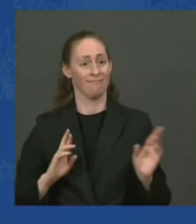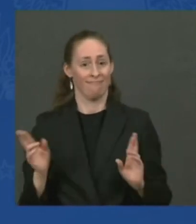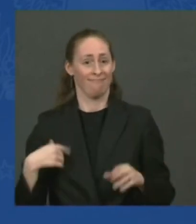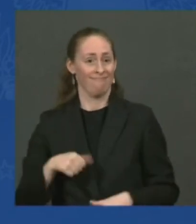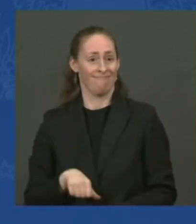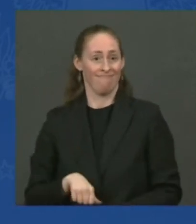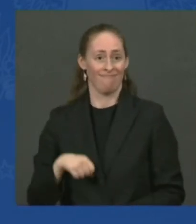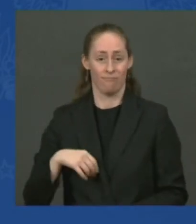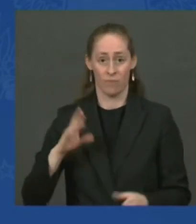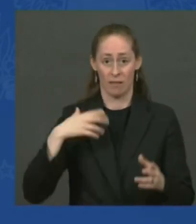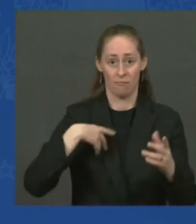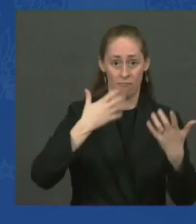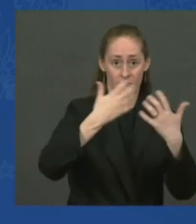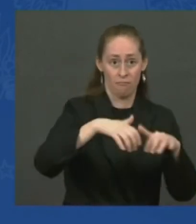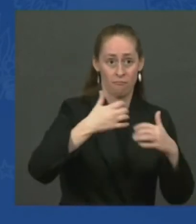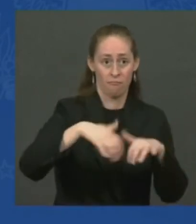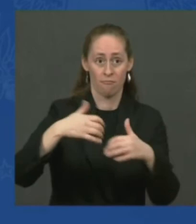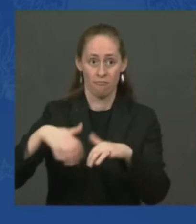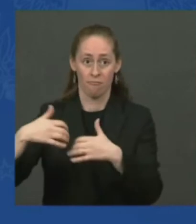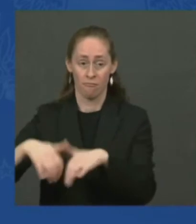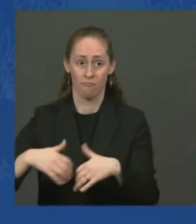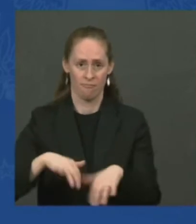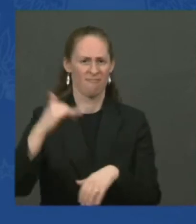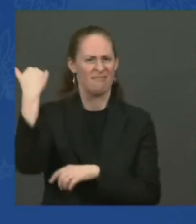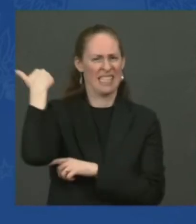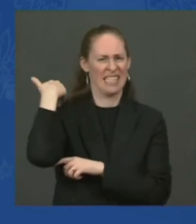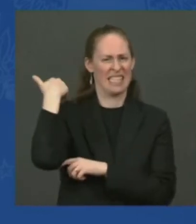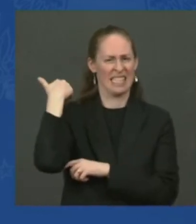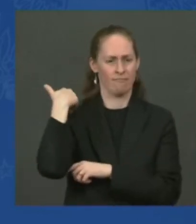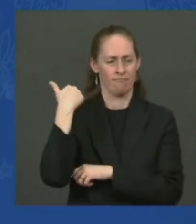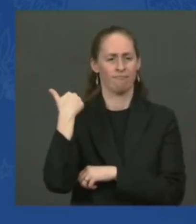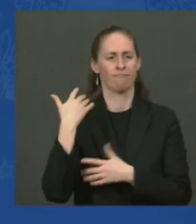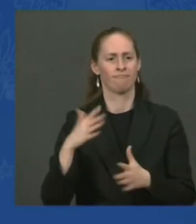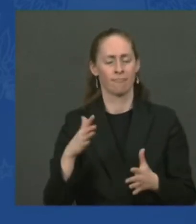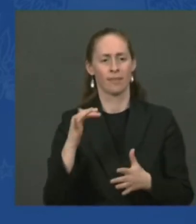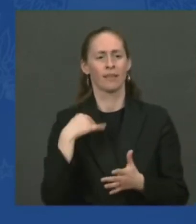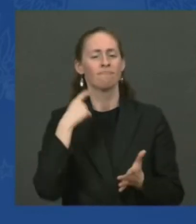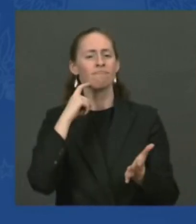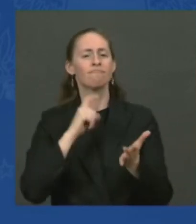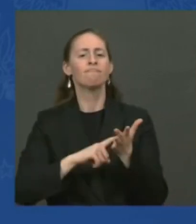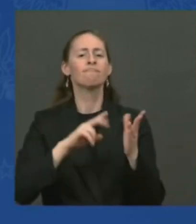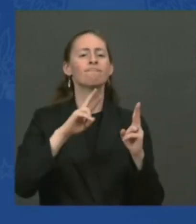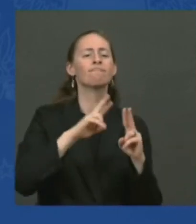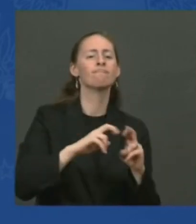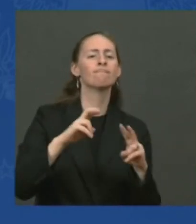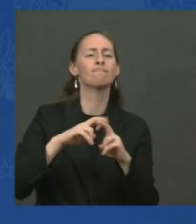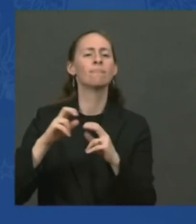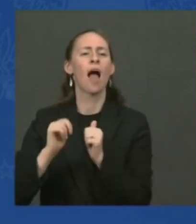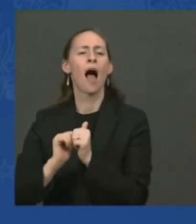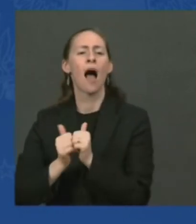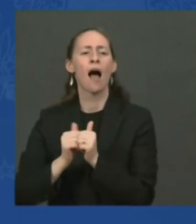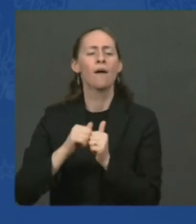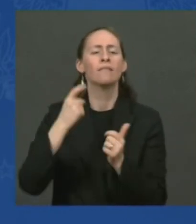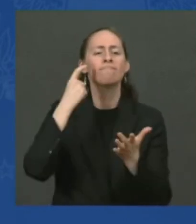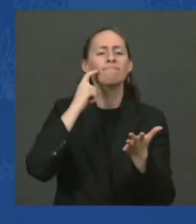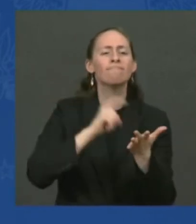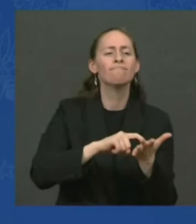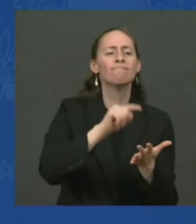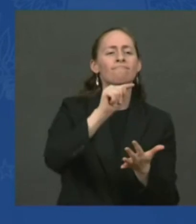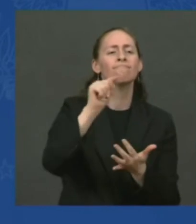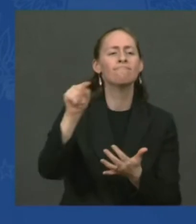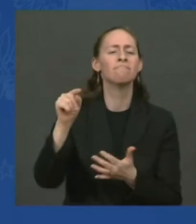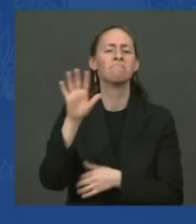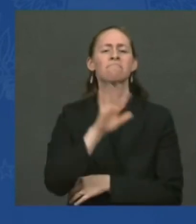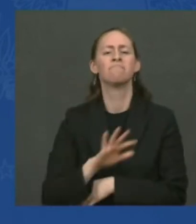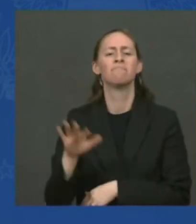it was determined that there had been less than 0.2% waste, fraud, or abuse. And it was how I learned